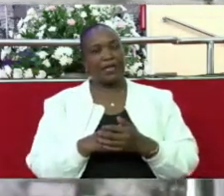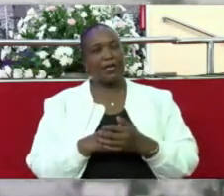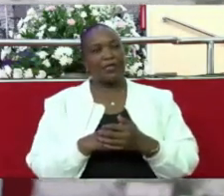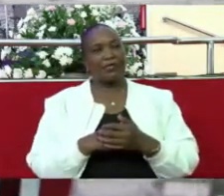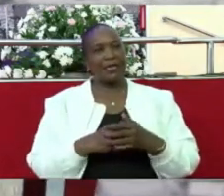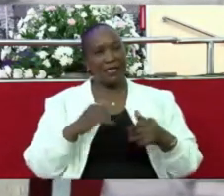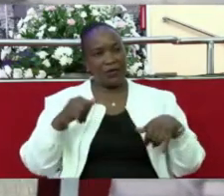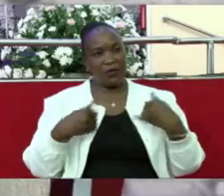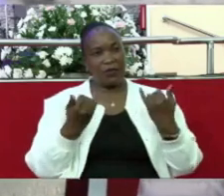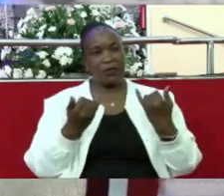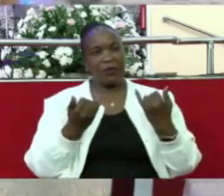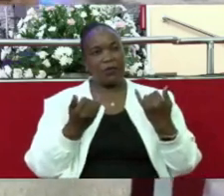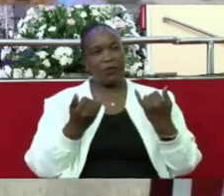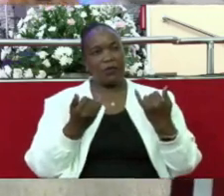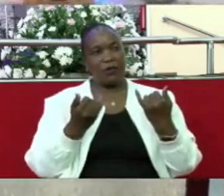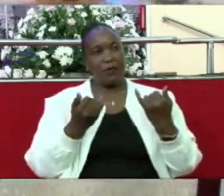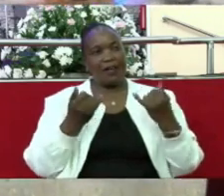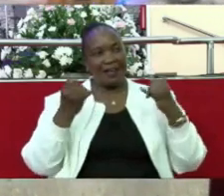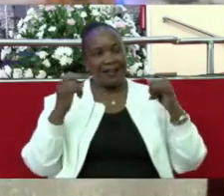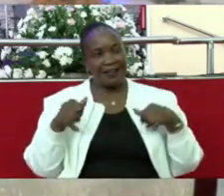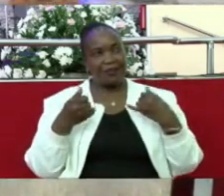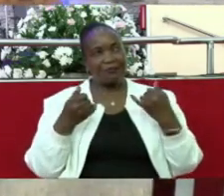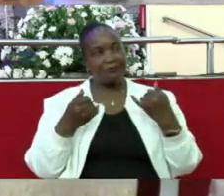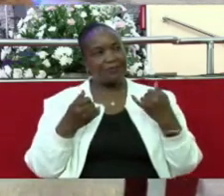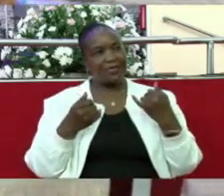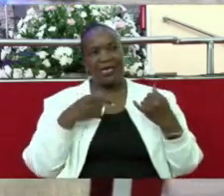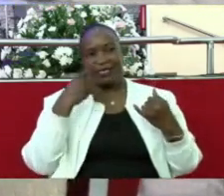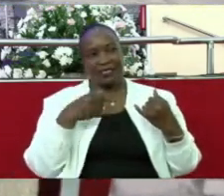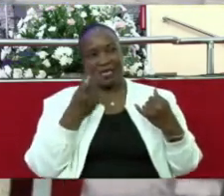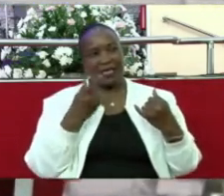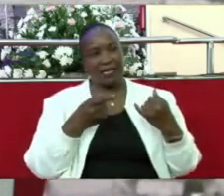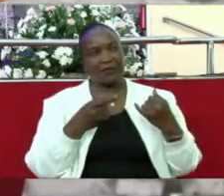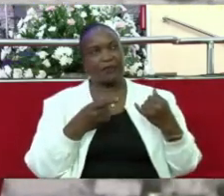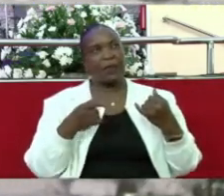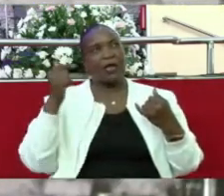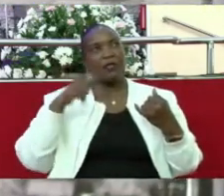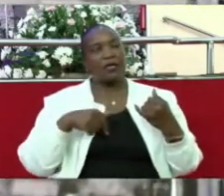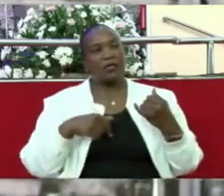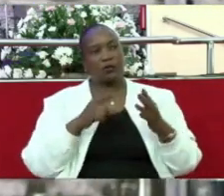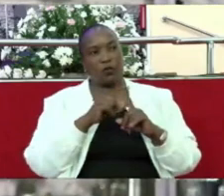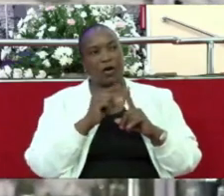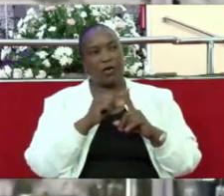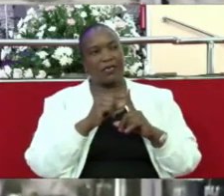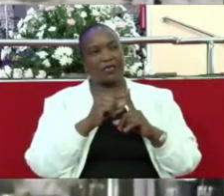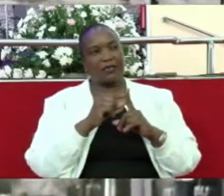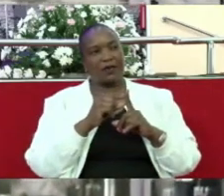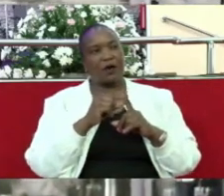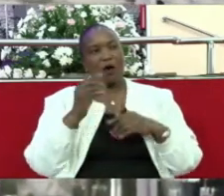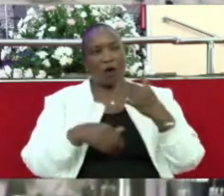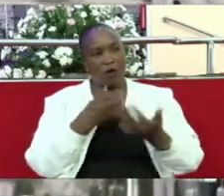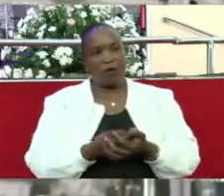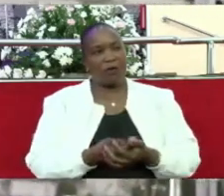to submit to us this morning, lakini ningependa kutuambia, that this word has been in the Bible all this long. Ya kwamba neno hili limekuwa katika